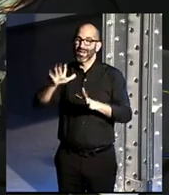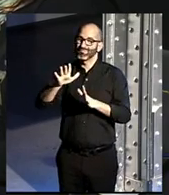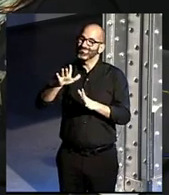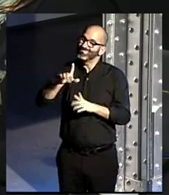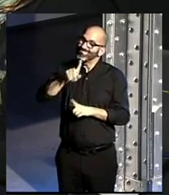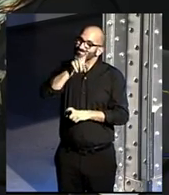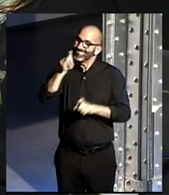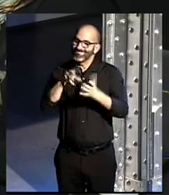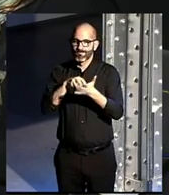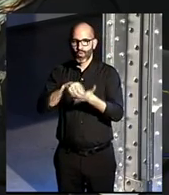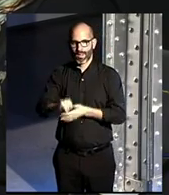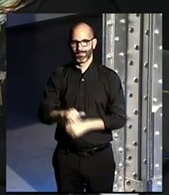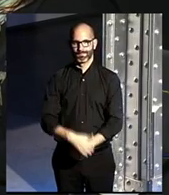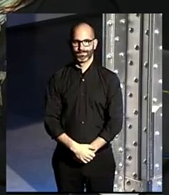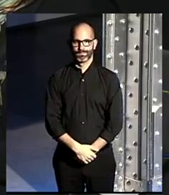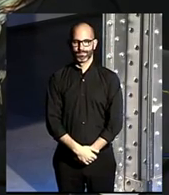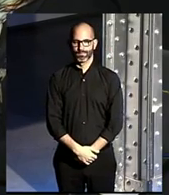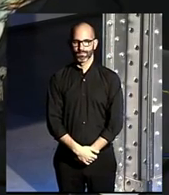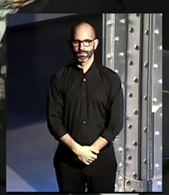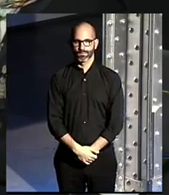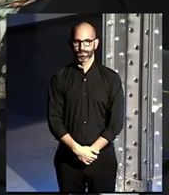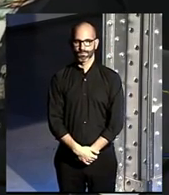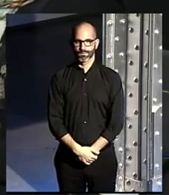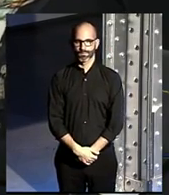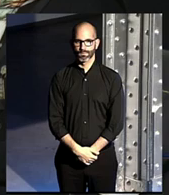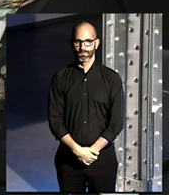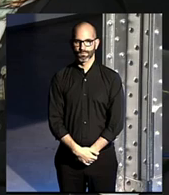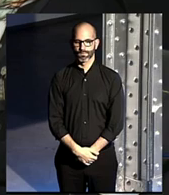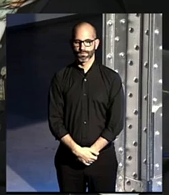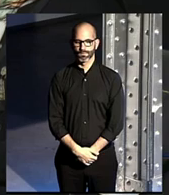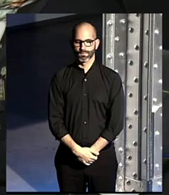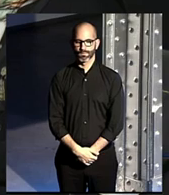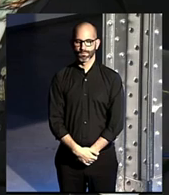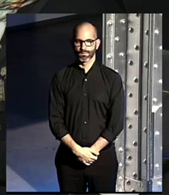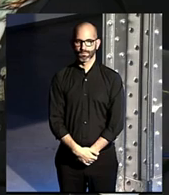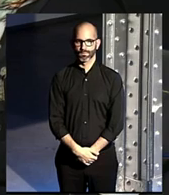And because of the manipulation by his editor, his